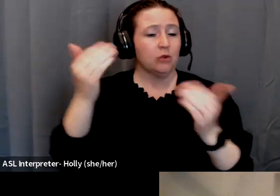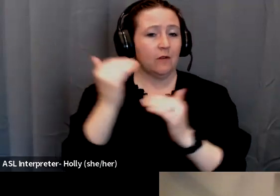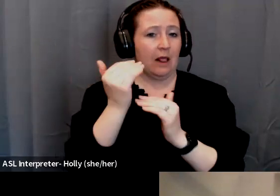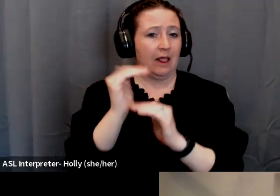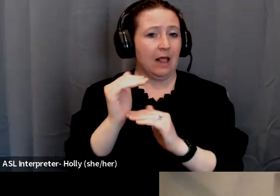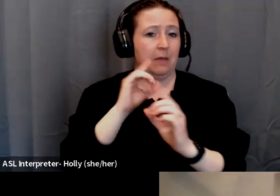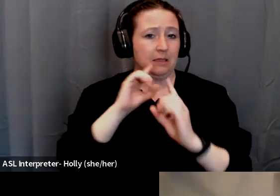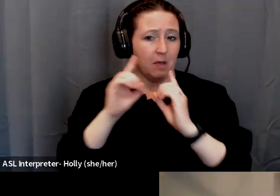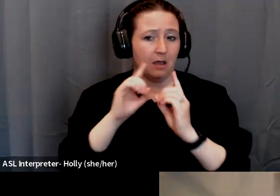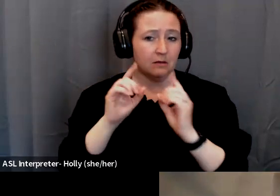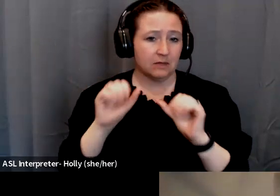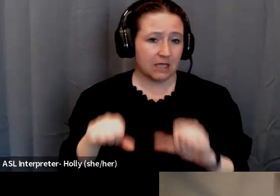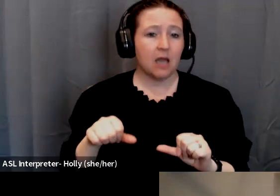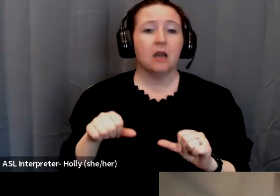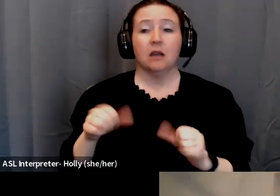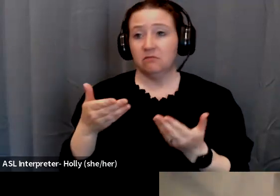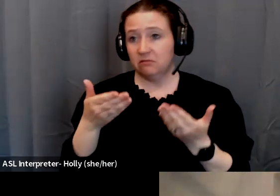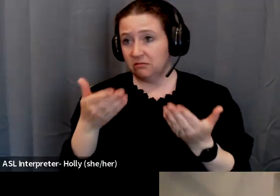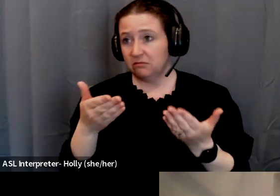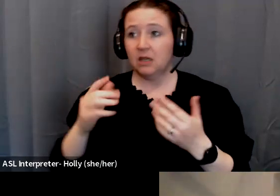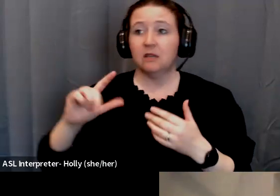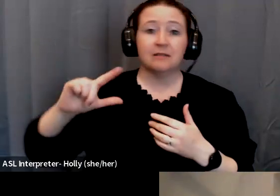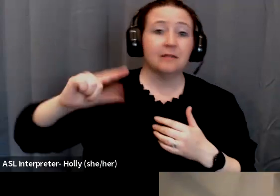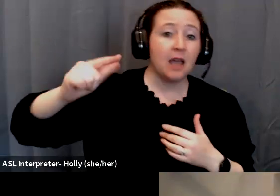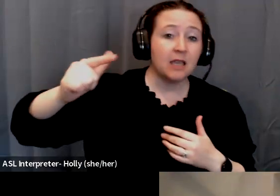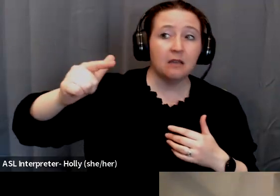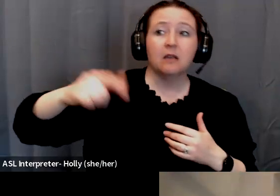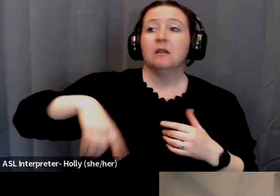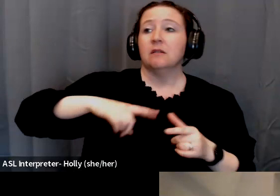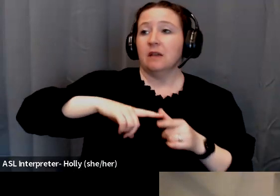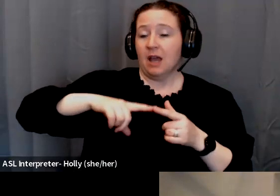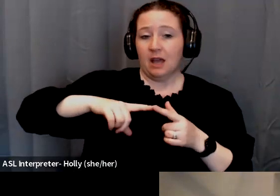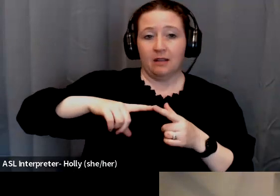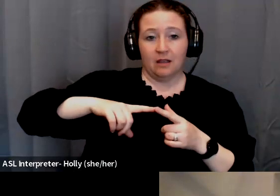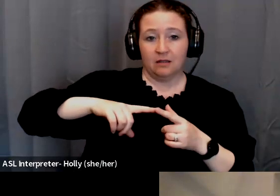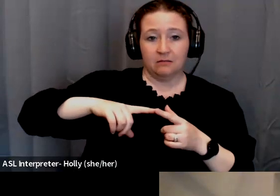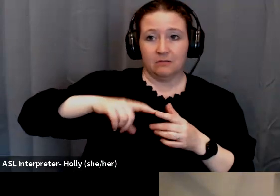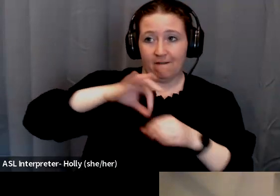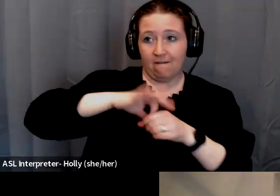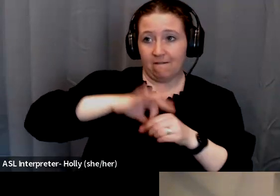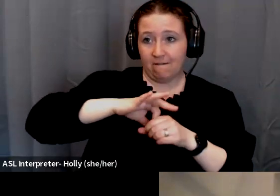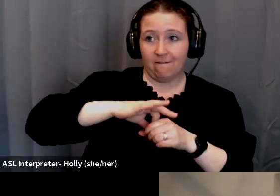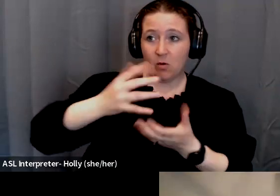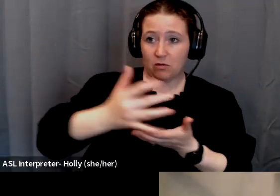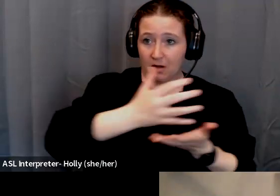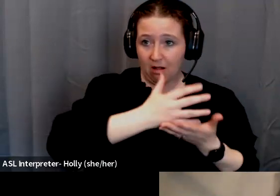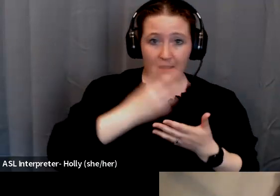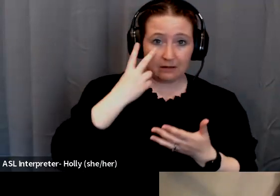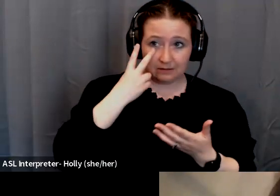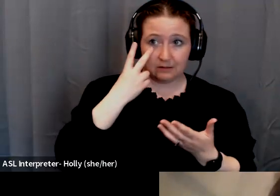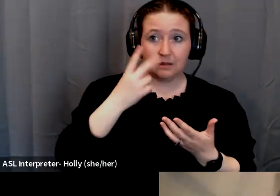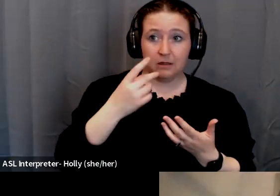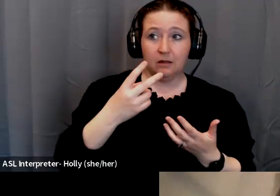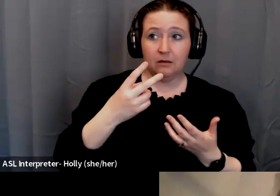fine. That motion gets made and seconded, then it would require a 2/3 vote. And at the 2/3 vote, if that